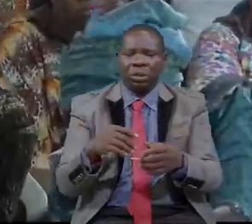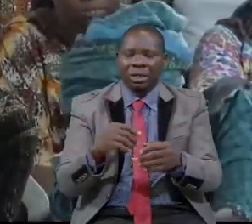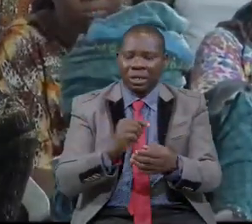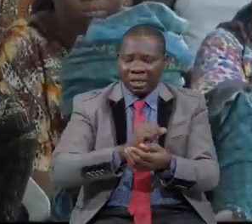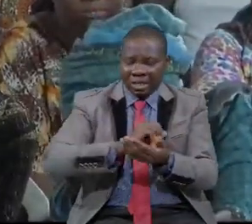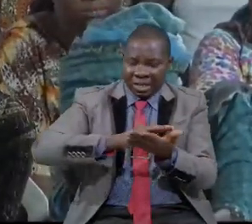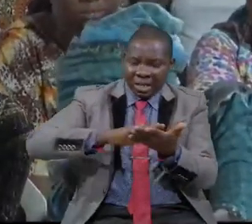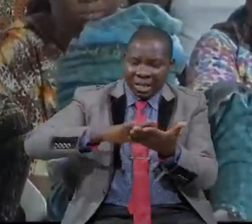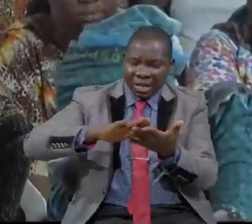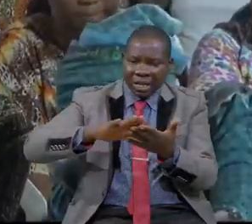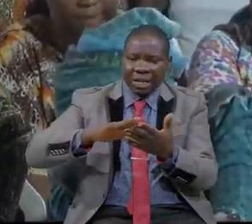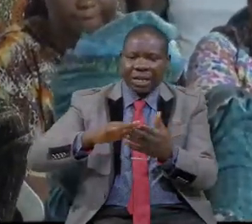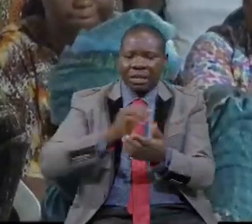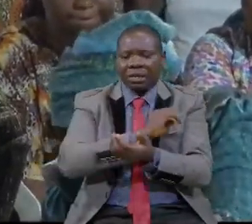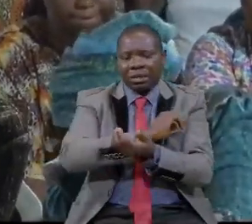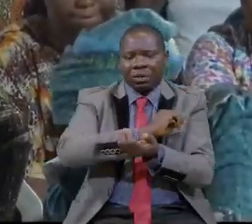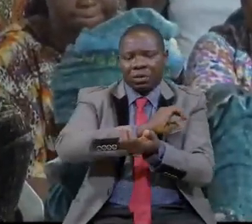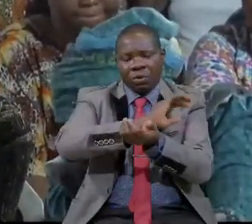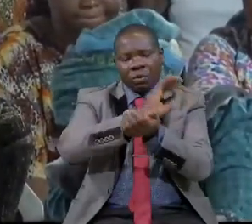conversion and salvation.